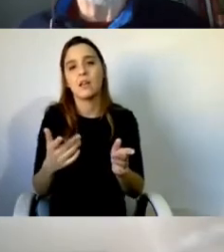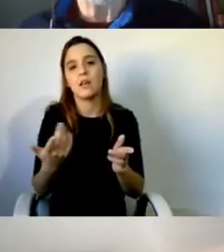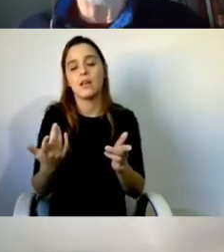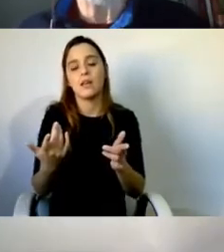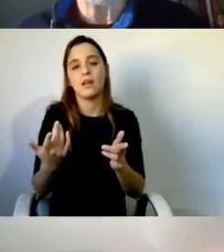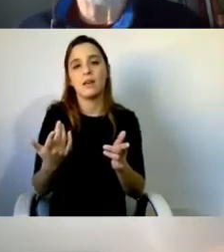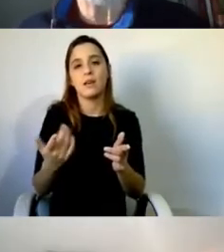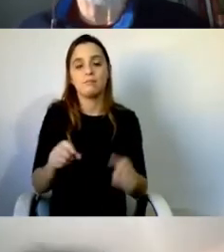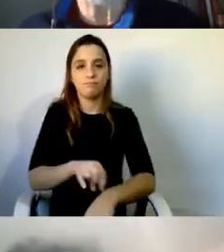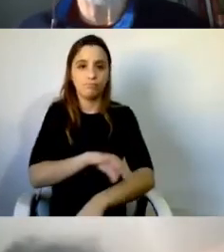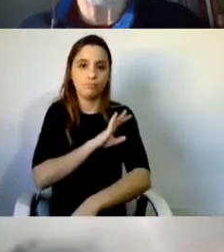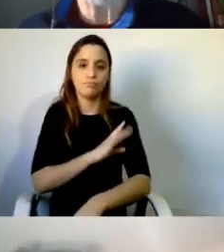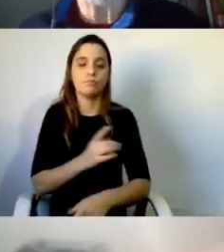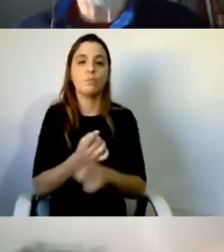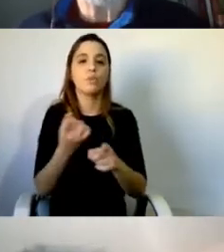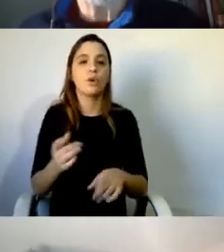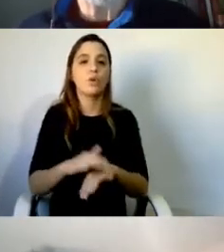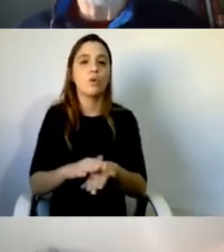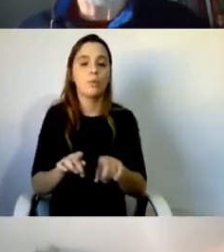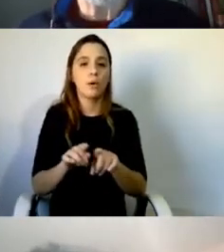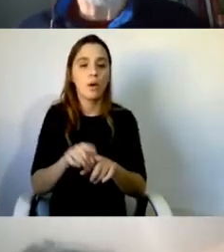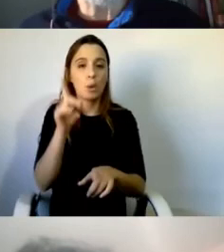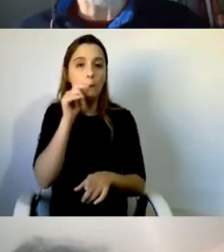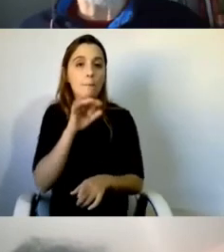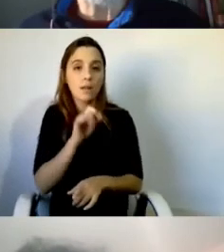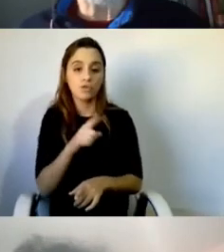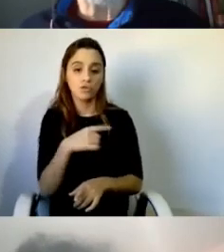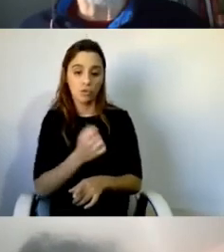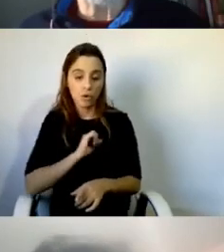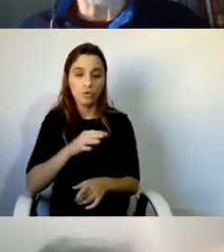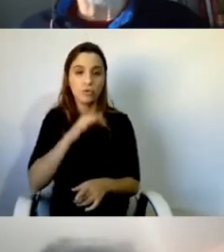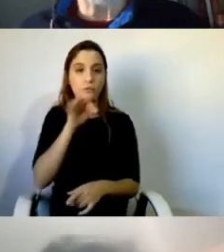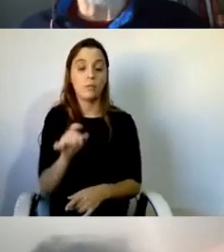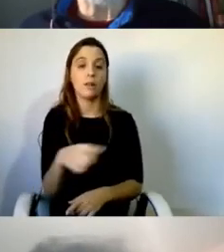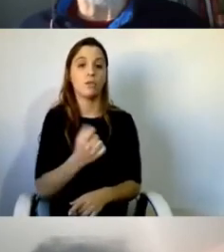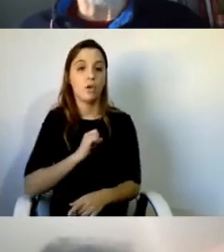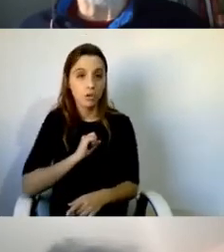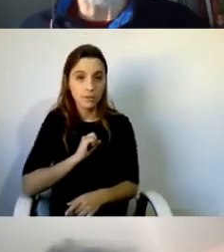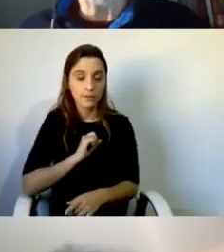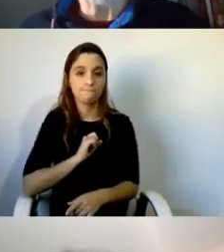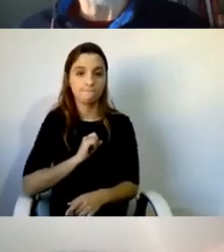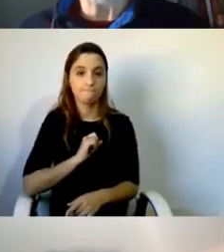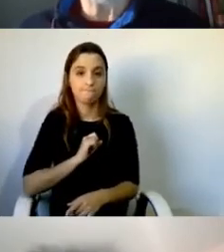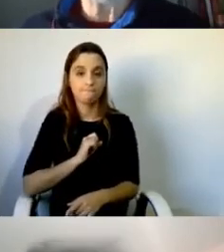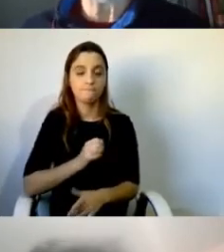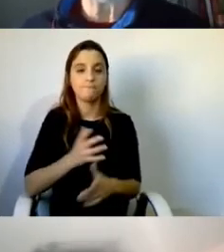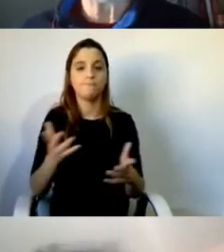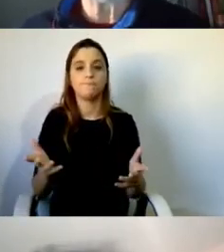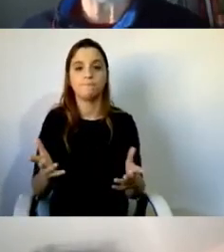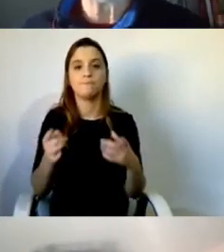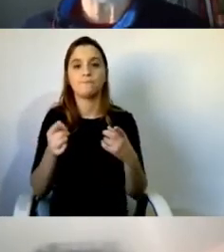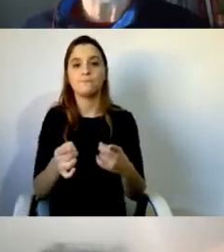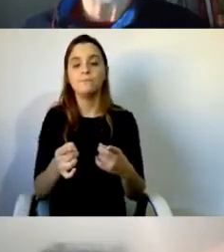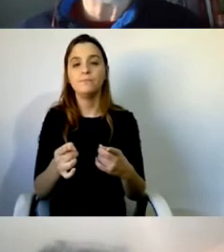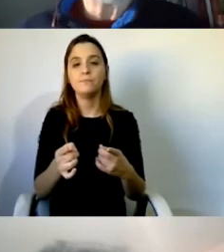our relatives, our family. And on the top of this comes financial